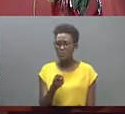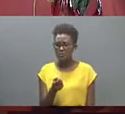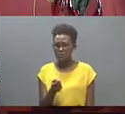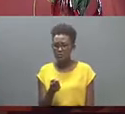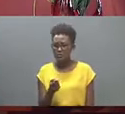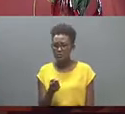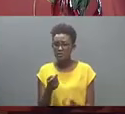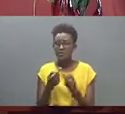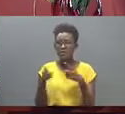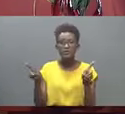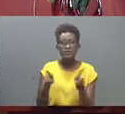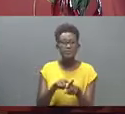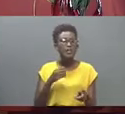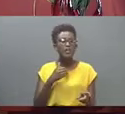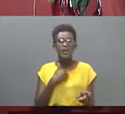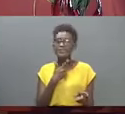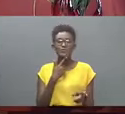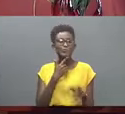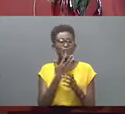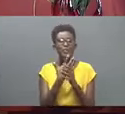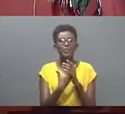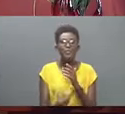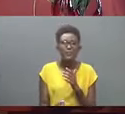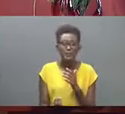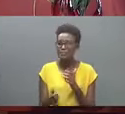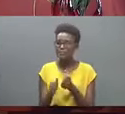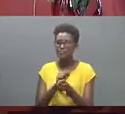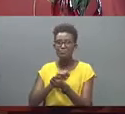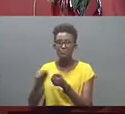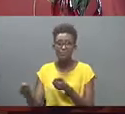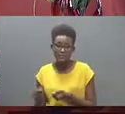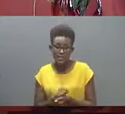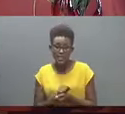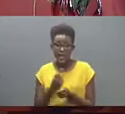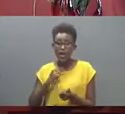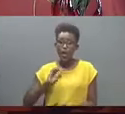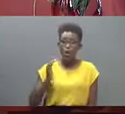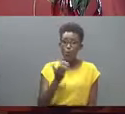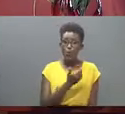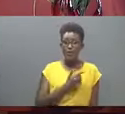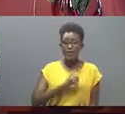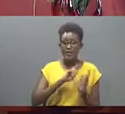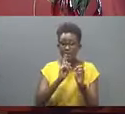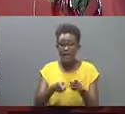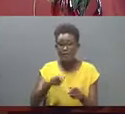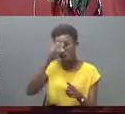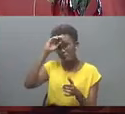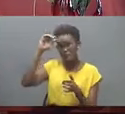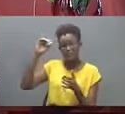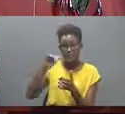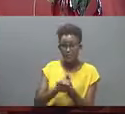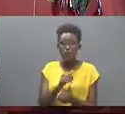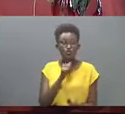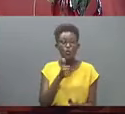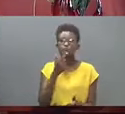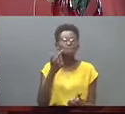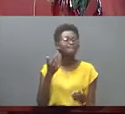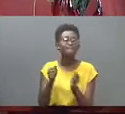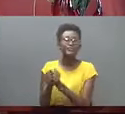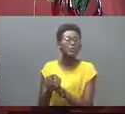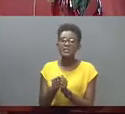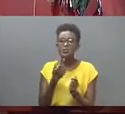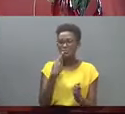to lose our identity. We have come to believe we don't belong